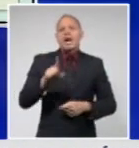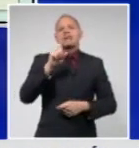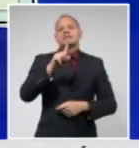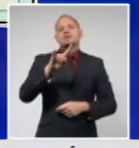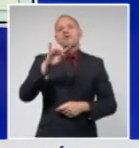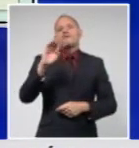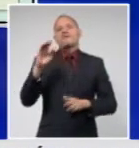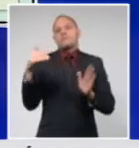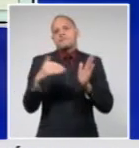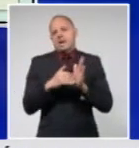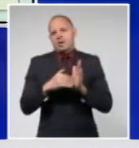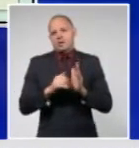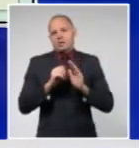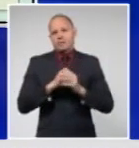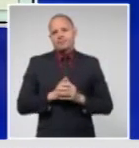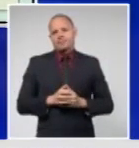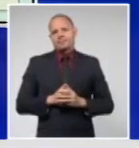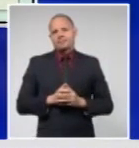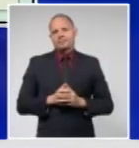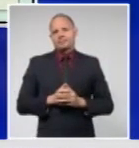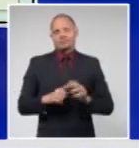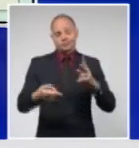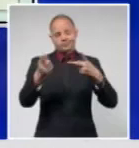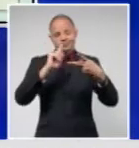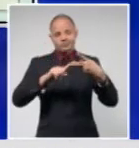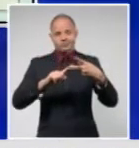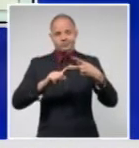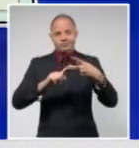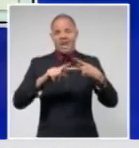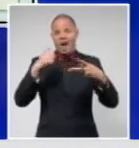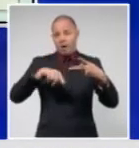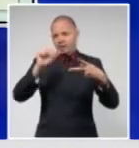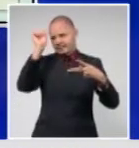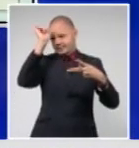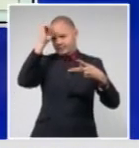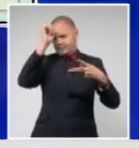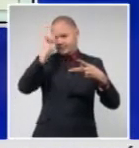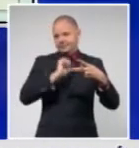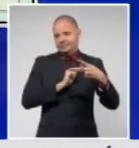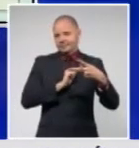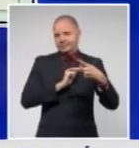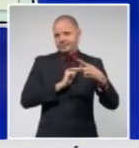190,815 COVID-19 fatalities. India follows with